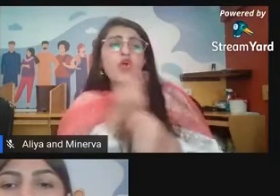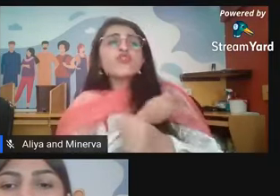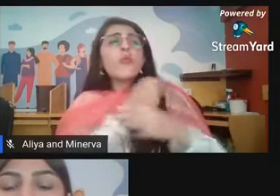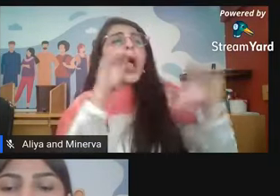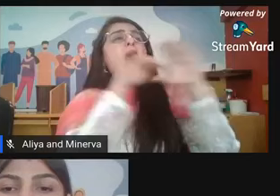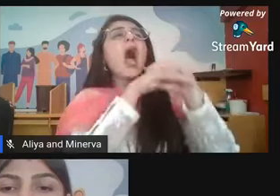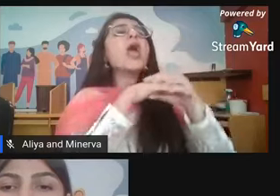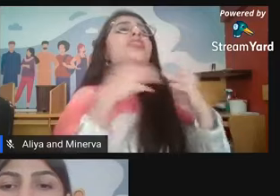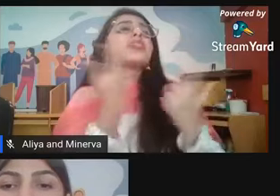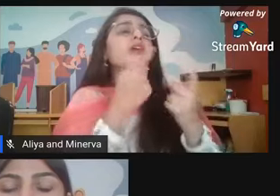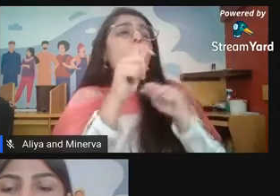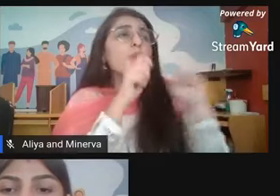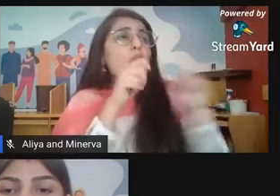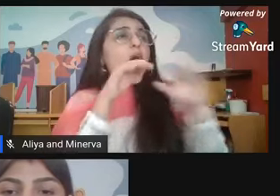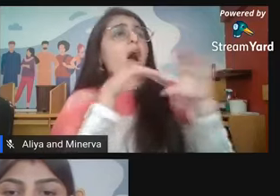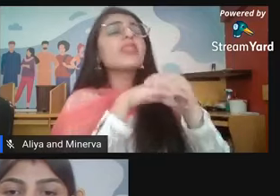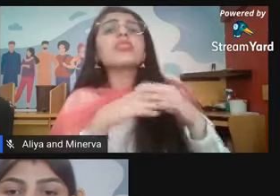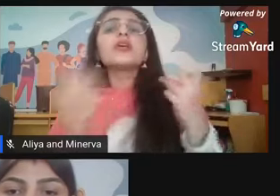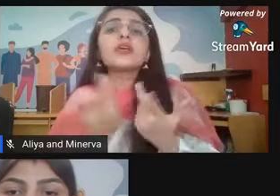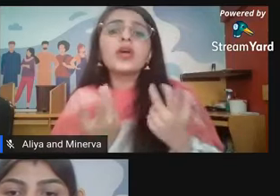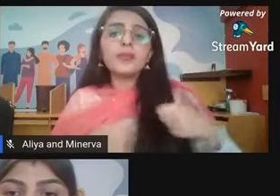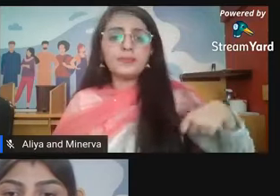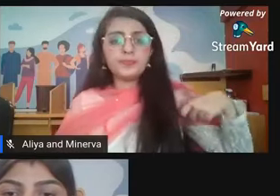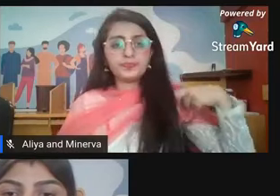kya hoga kya nahi hoga is tarike se?